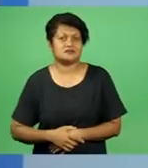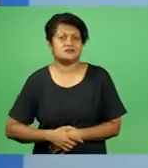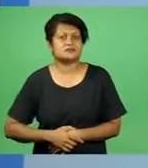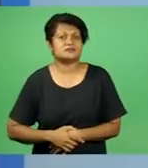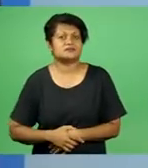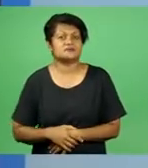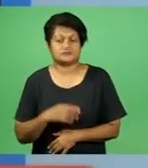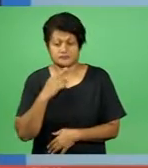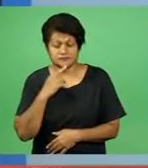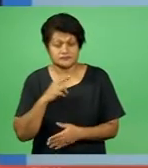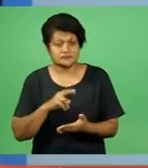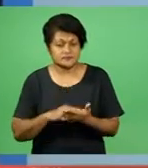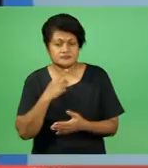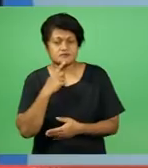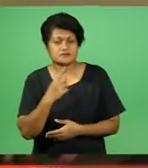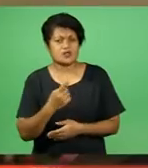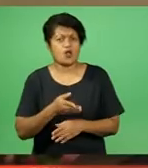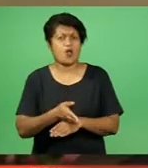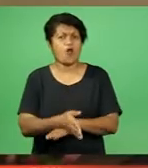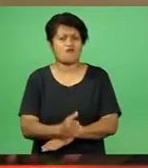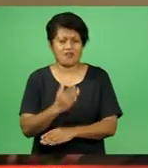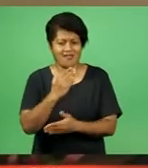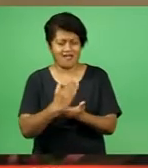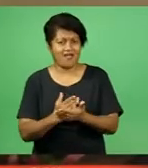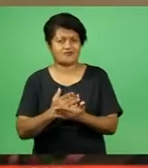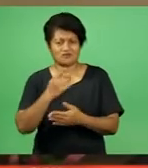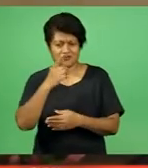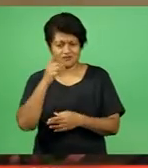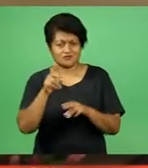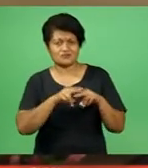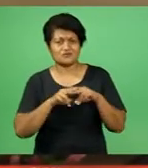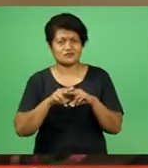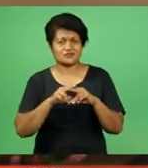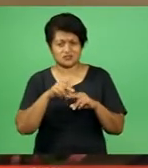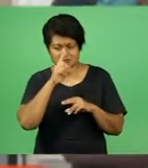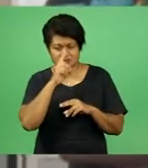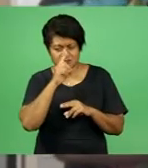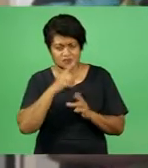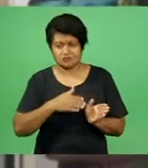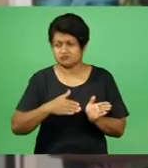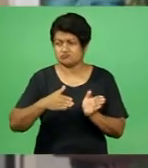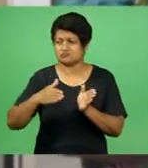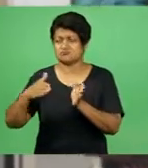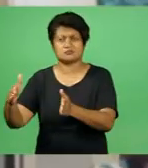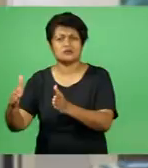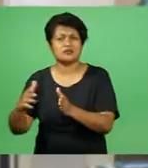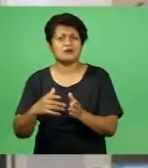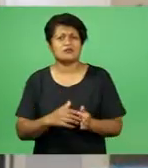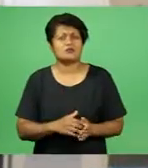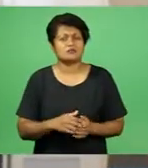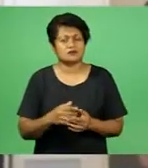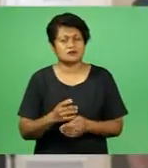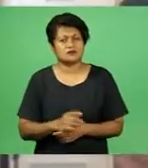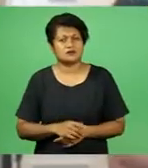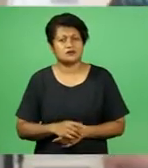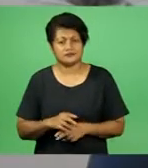The report reveals that over half of Fiji's population are now living in urban areas due to rural to urban migration.